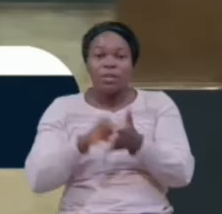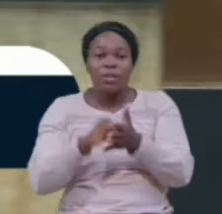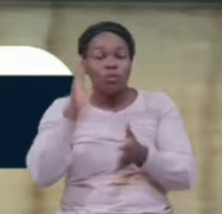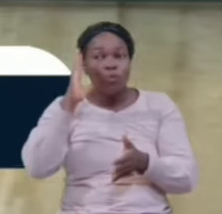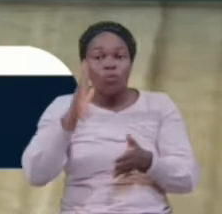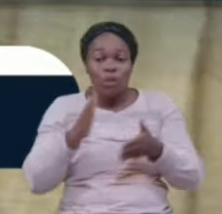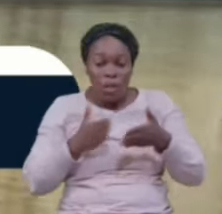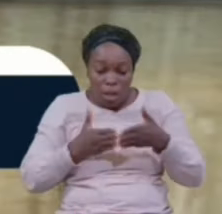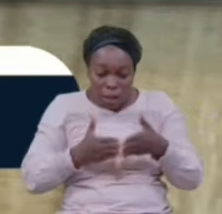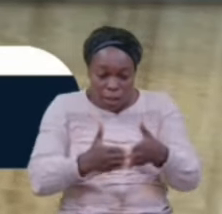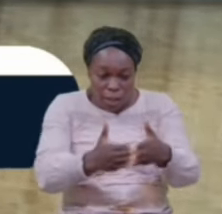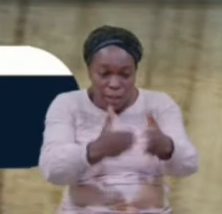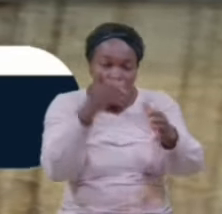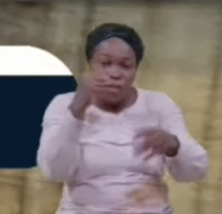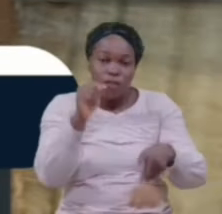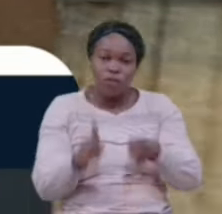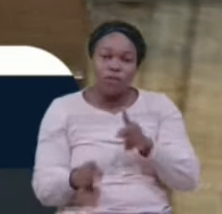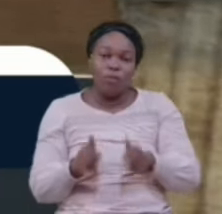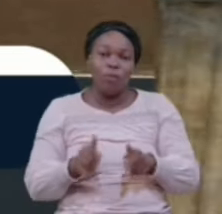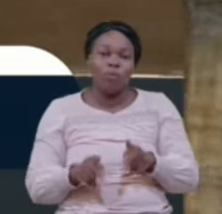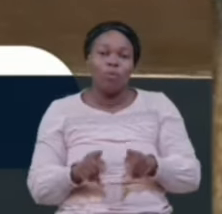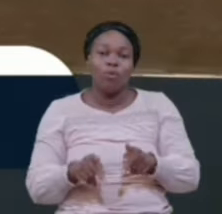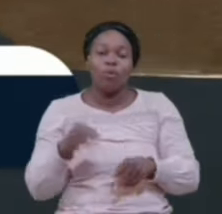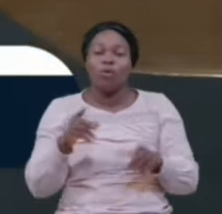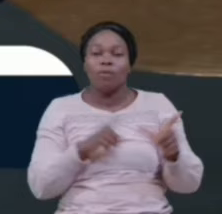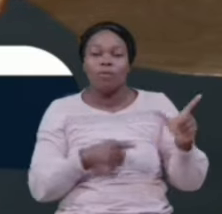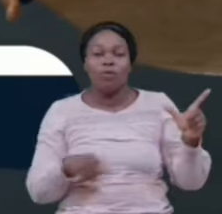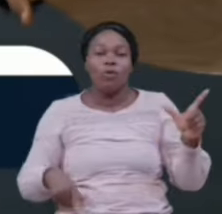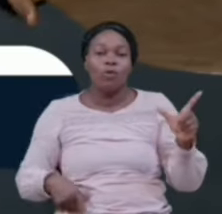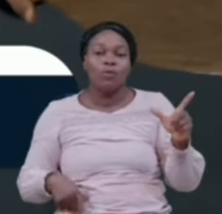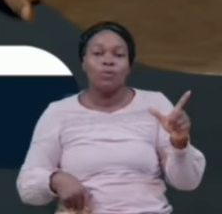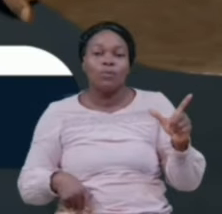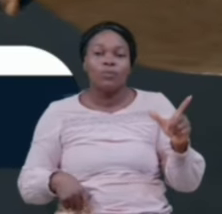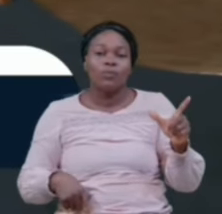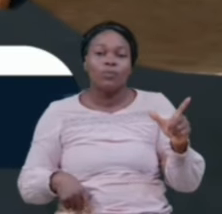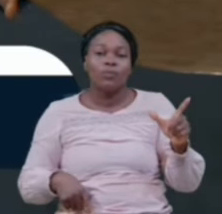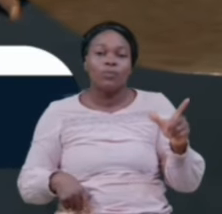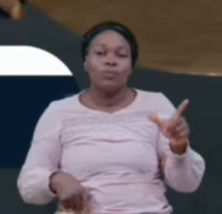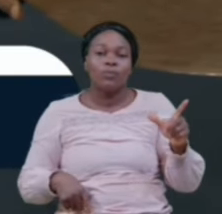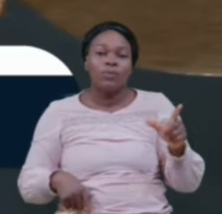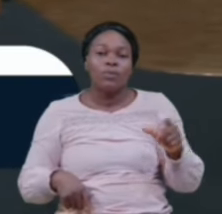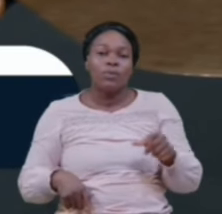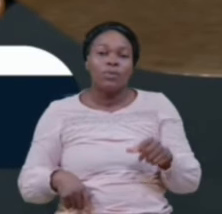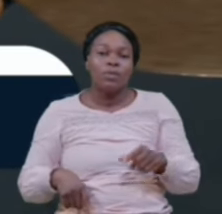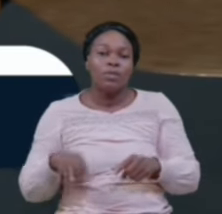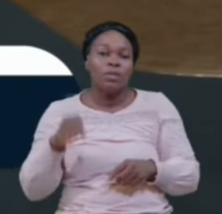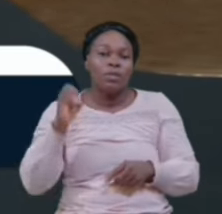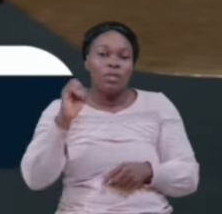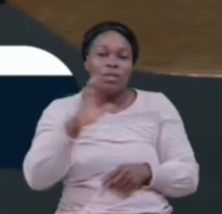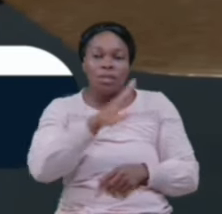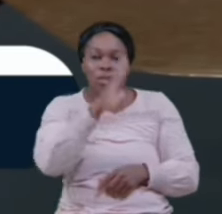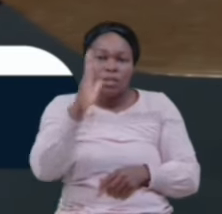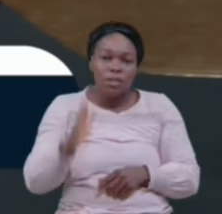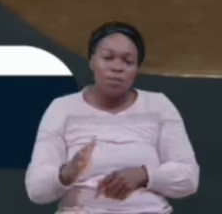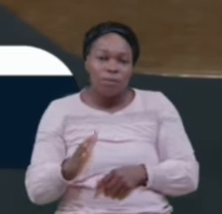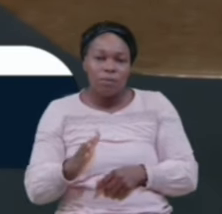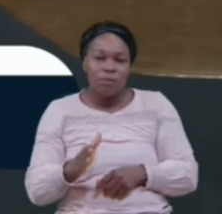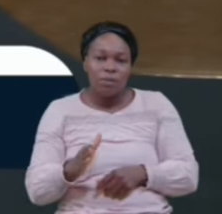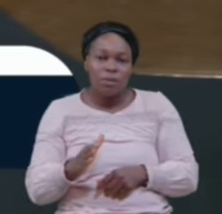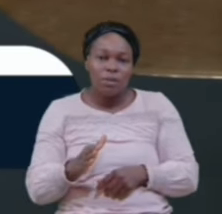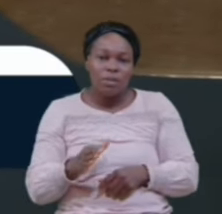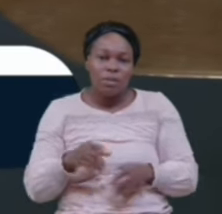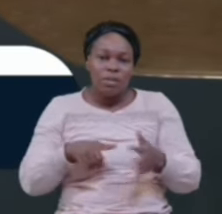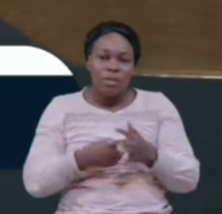the congregation of the Lord. You need to, you know, be scouting around, interviewing